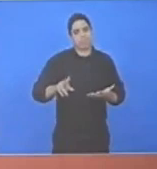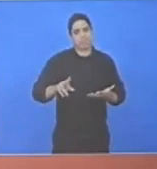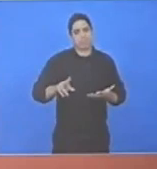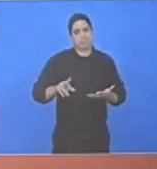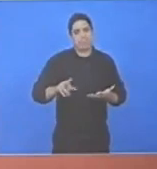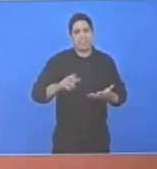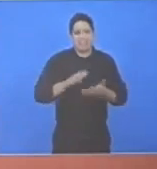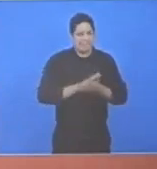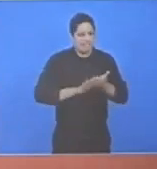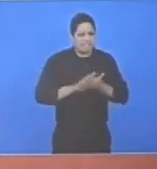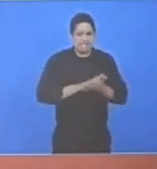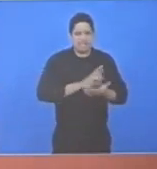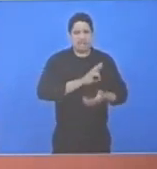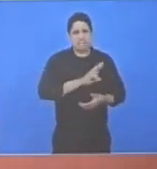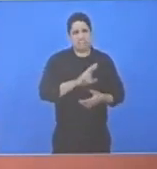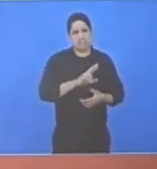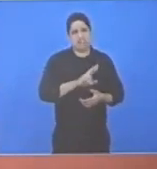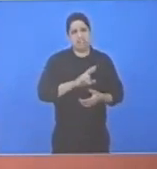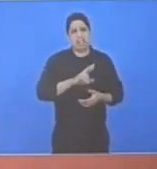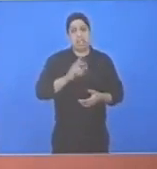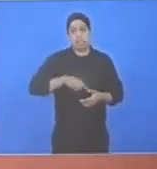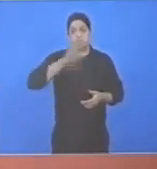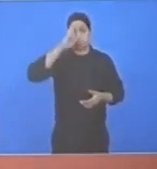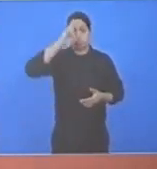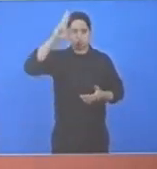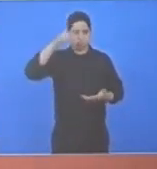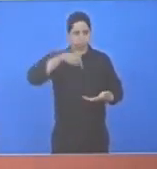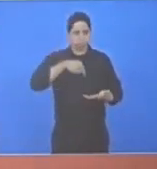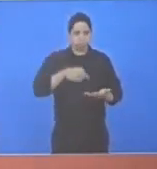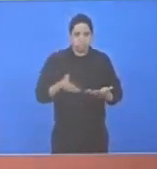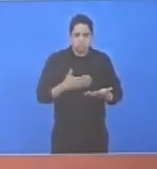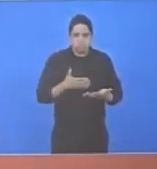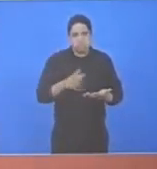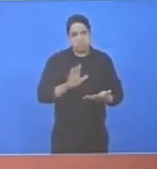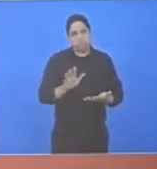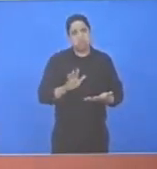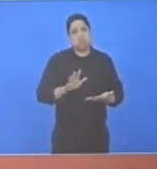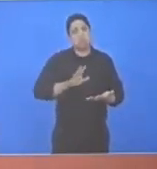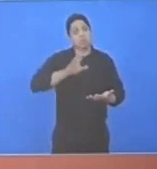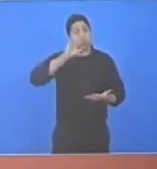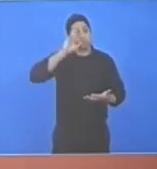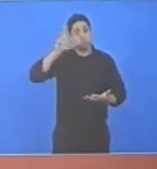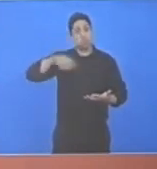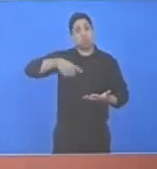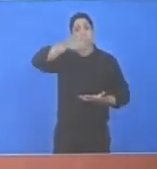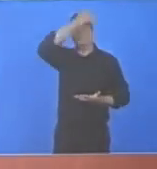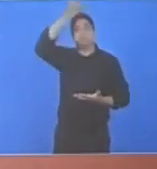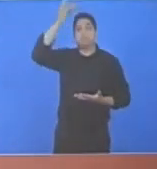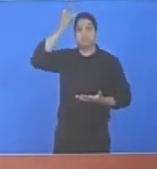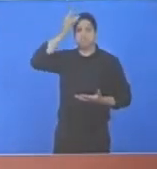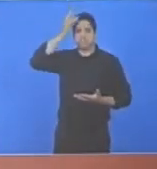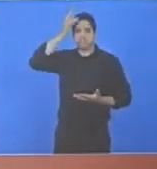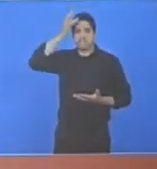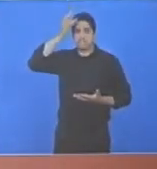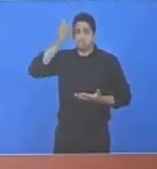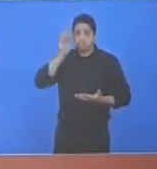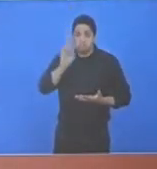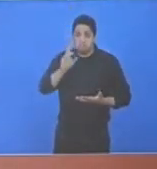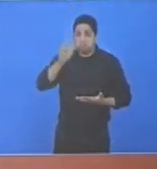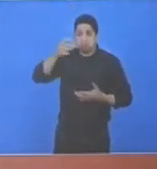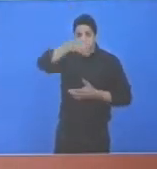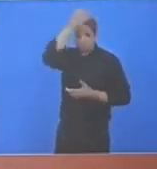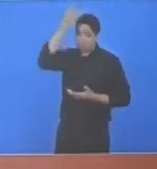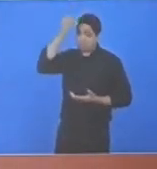So neither me or any religion is the owner of this. This belongs to the Holy